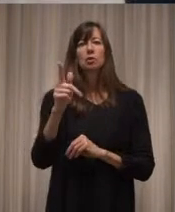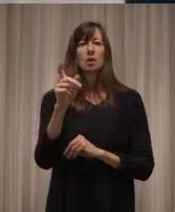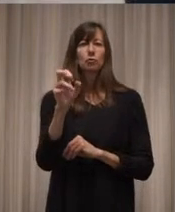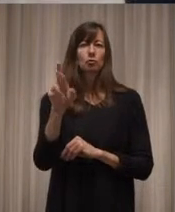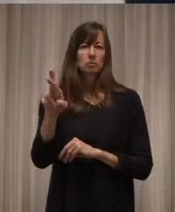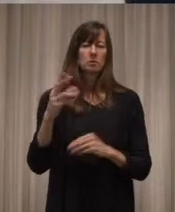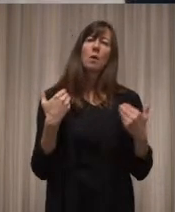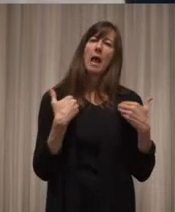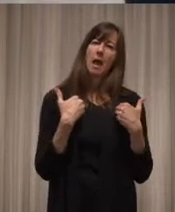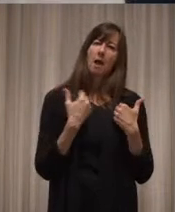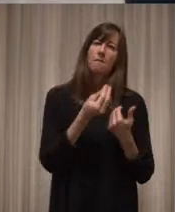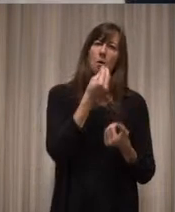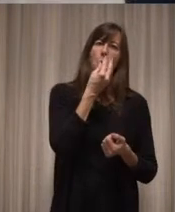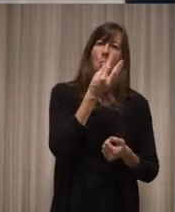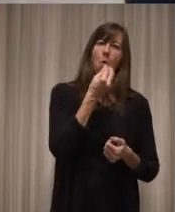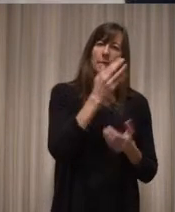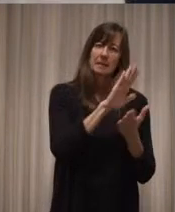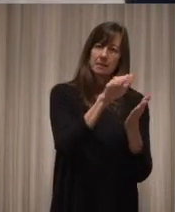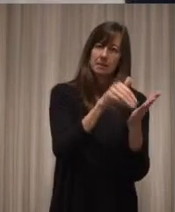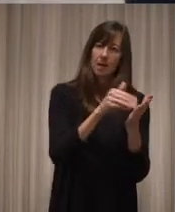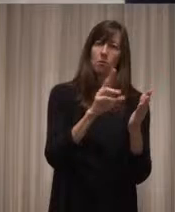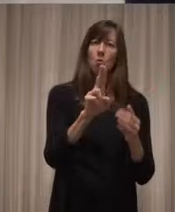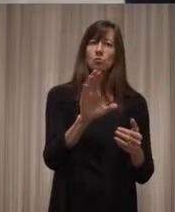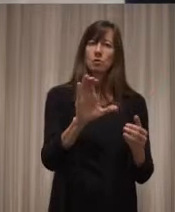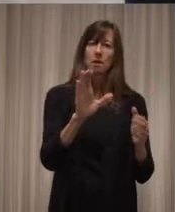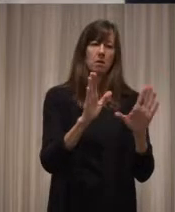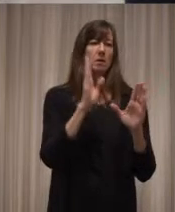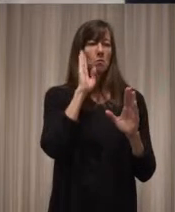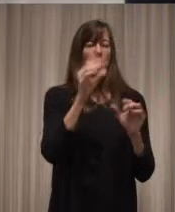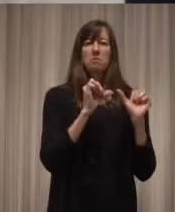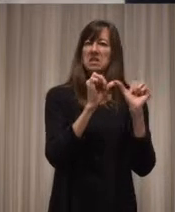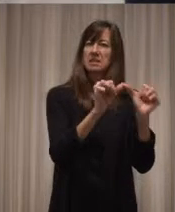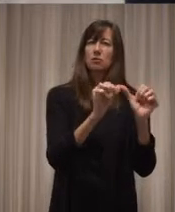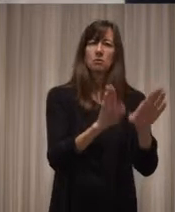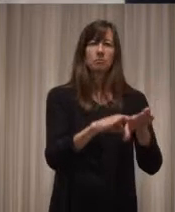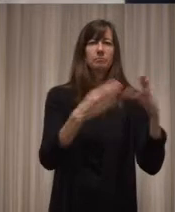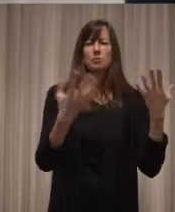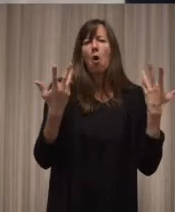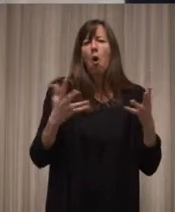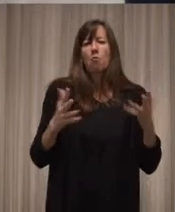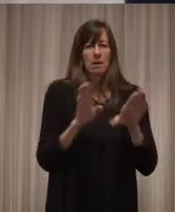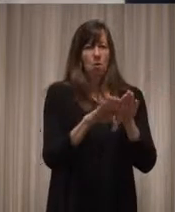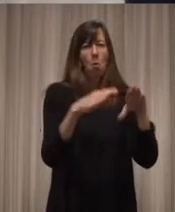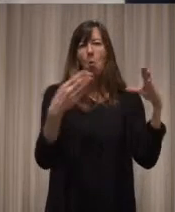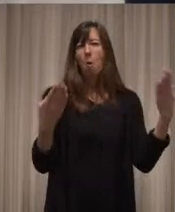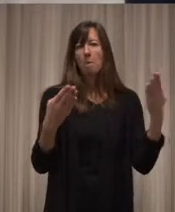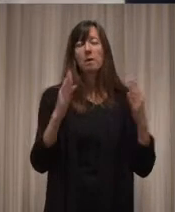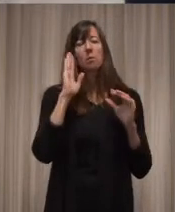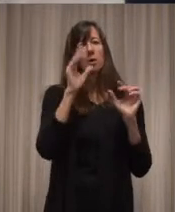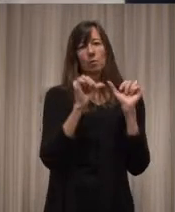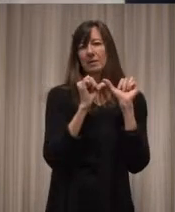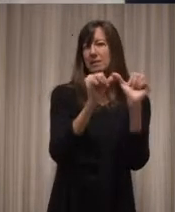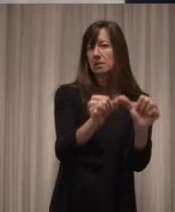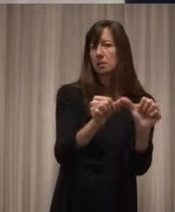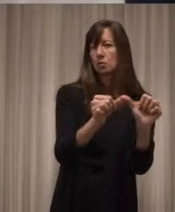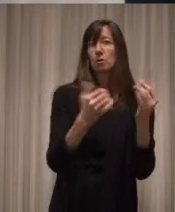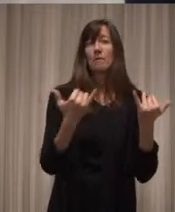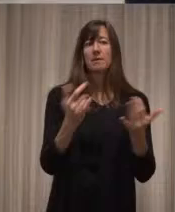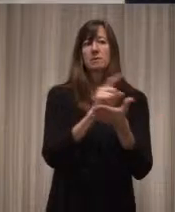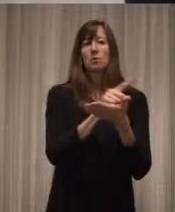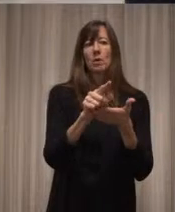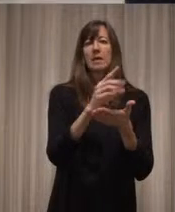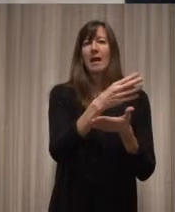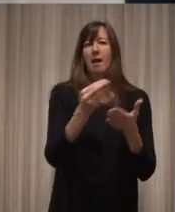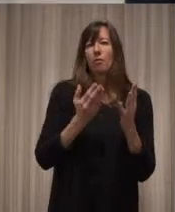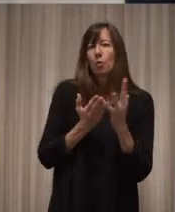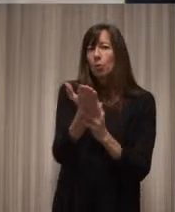and will remain open 24/7. It's already open now and will continue at least through this week into the weekend to